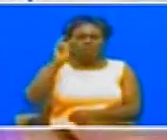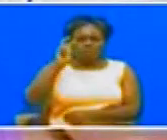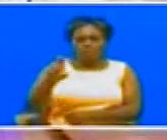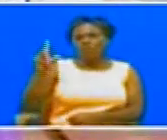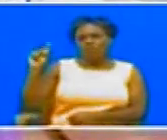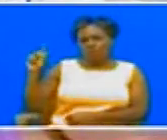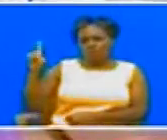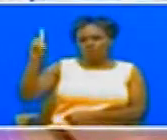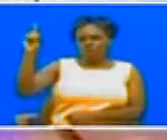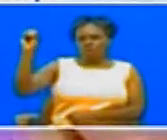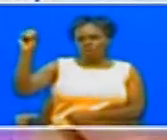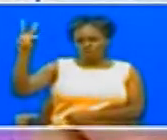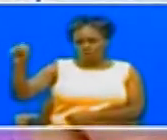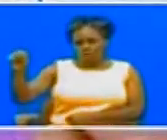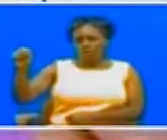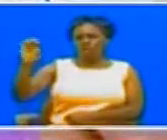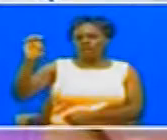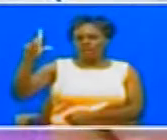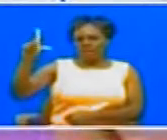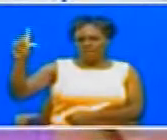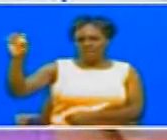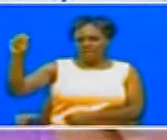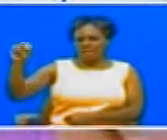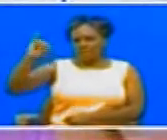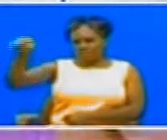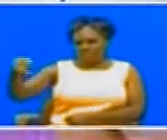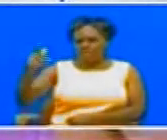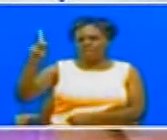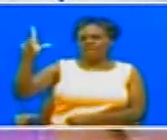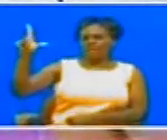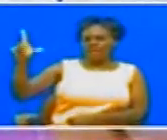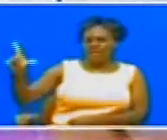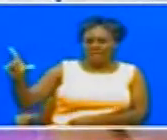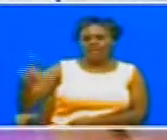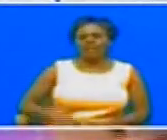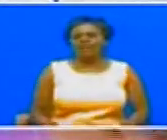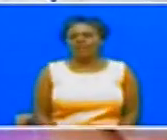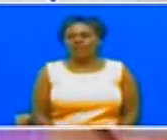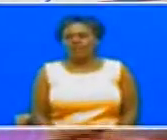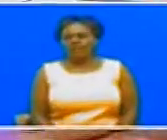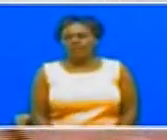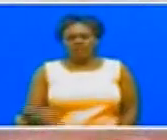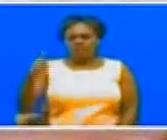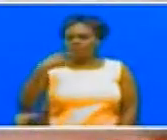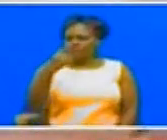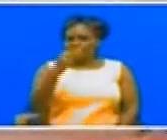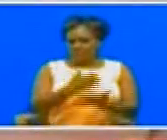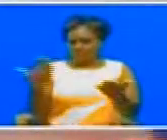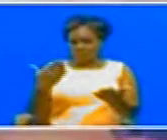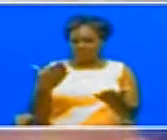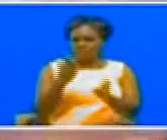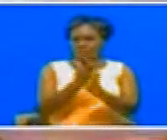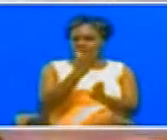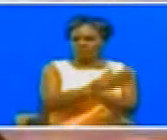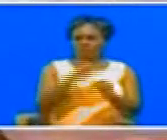at Don Moen, at LLeBlanc7, at Kunenga Jeff. The hashtag is JKL. Don, you said something earlier on, before where